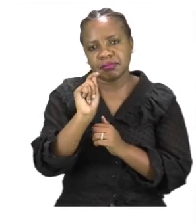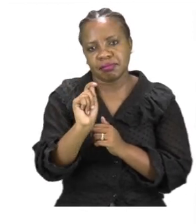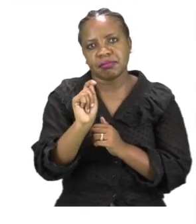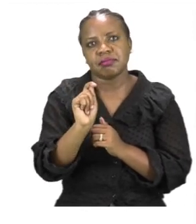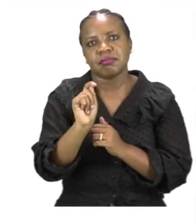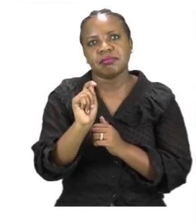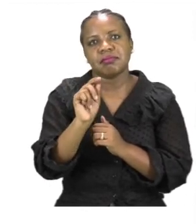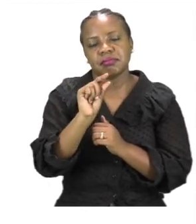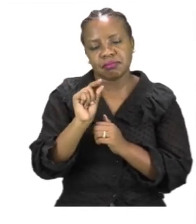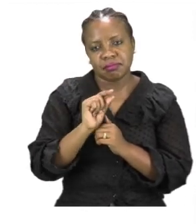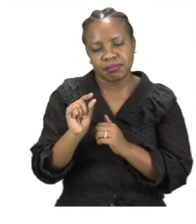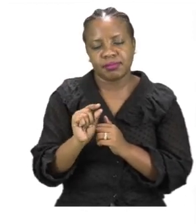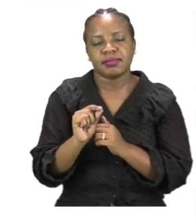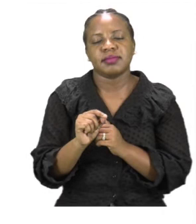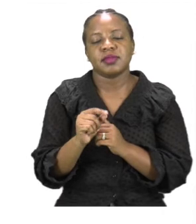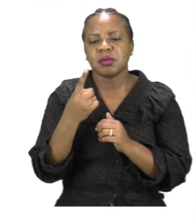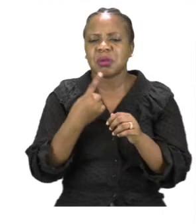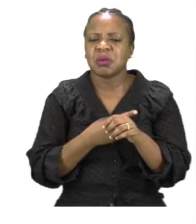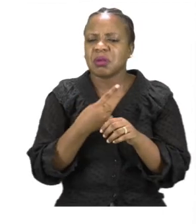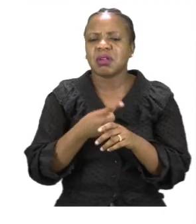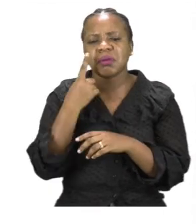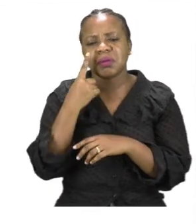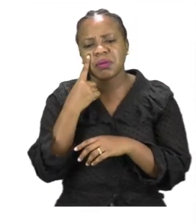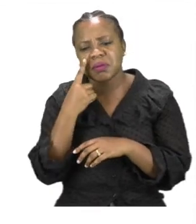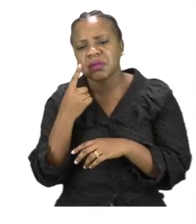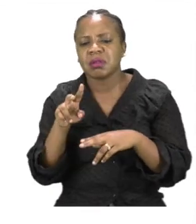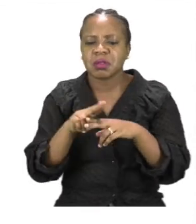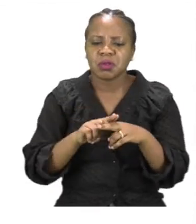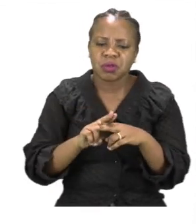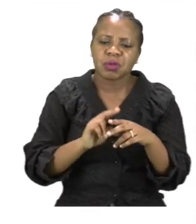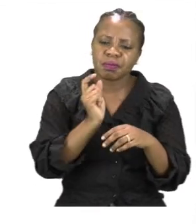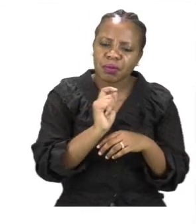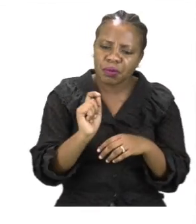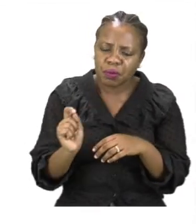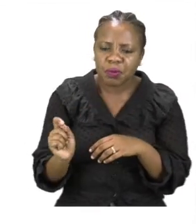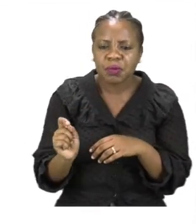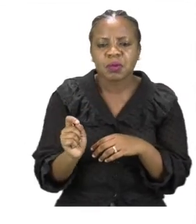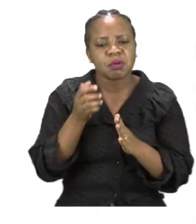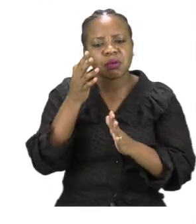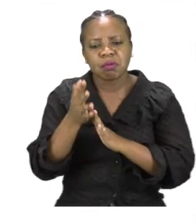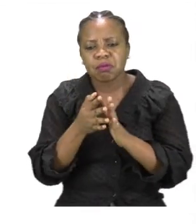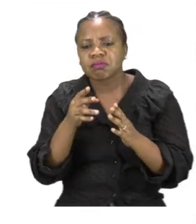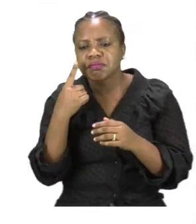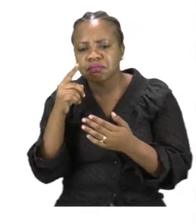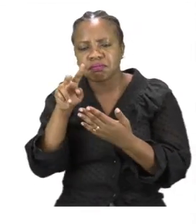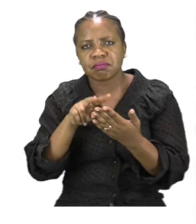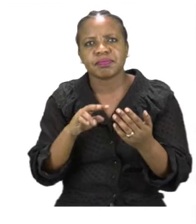and writing. Let us take a look at our sight words. We have lock,